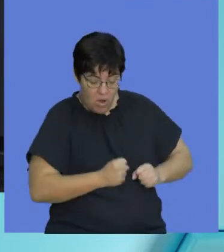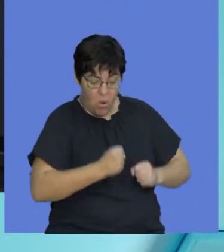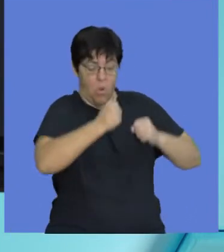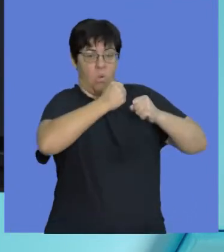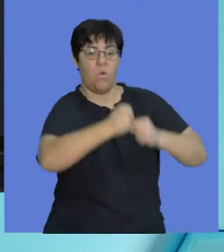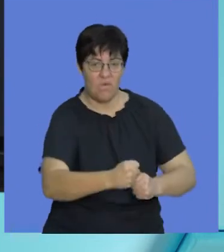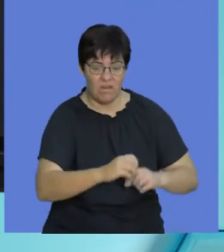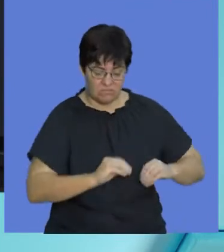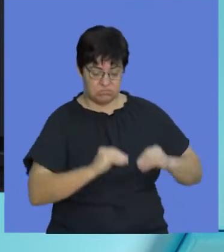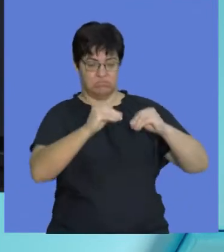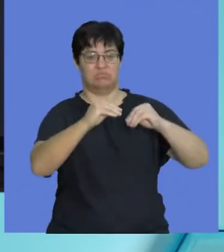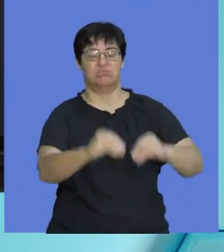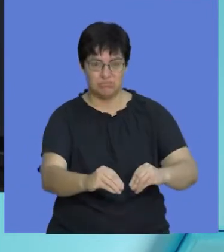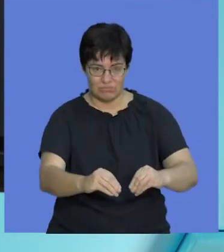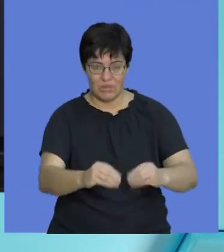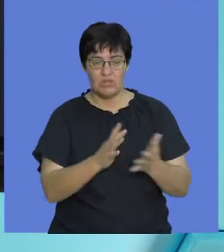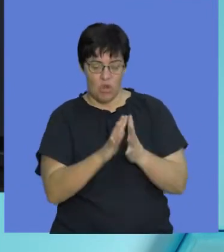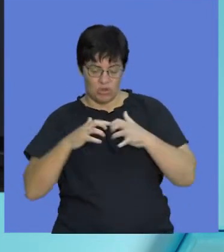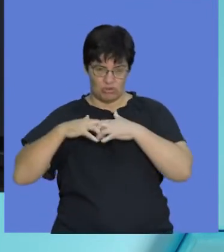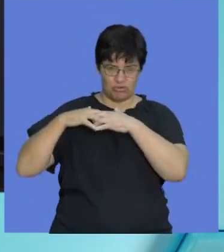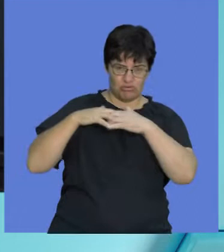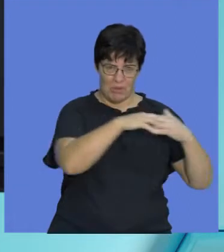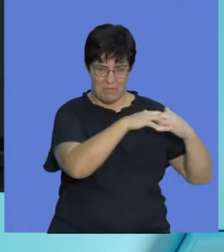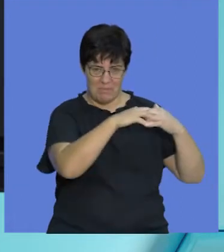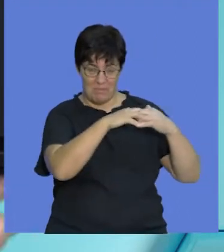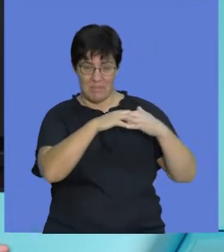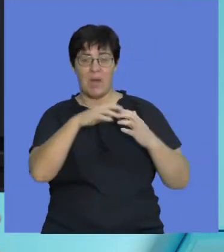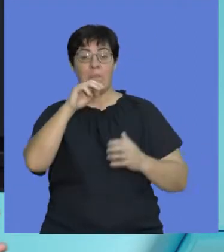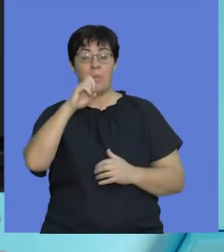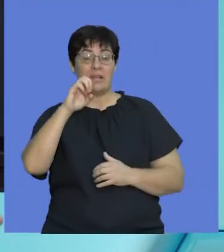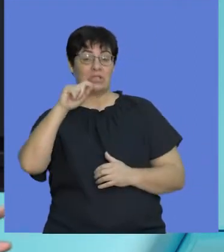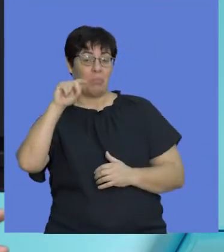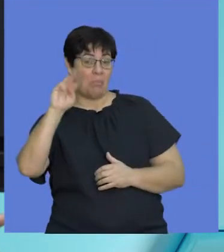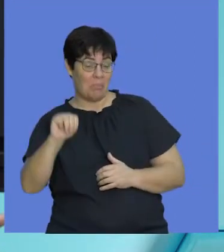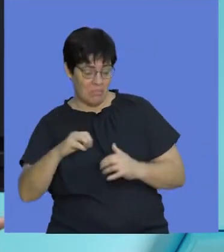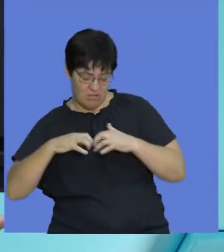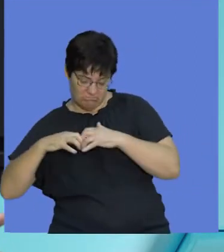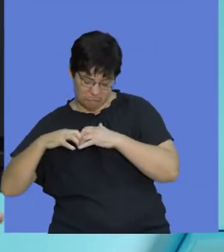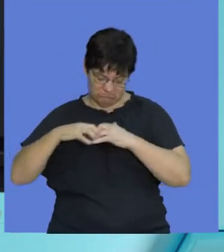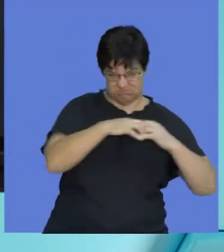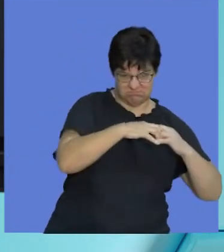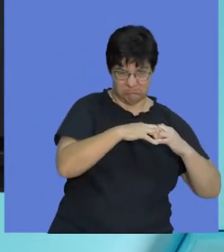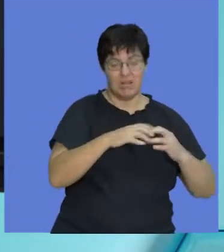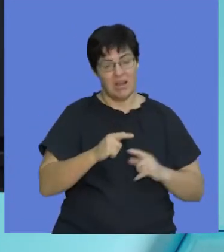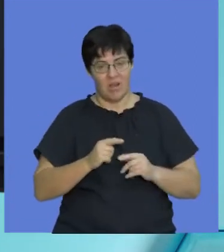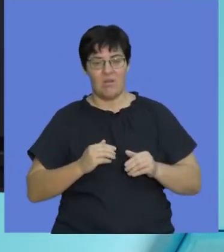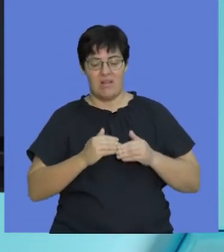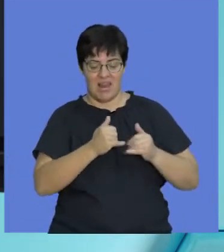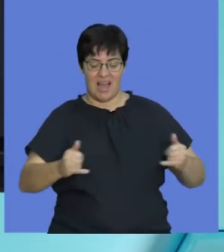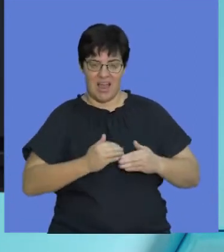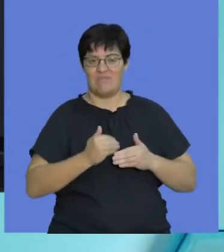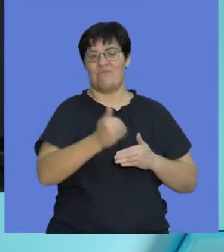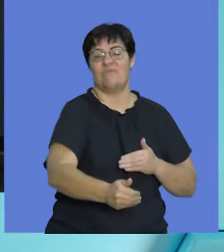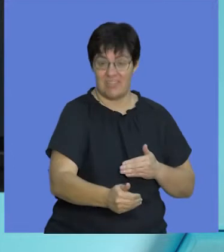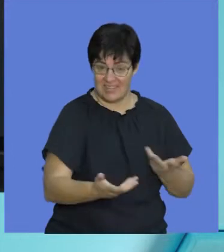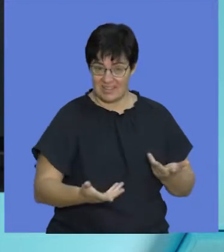over the line. Or in a scrum, they'll go, the momentum of the scrum got them over the line. And you know what?